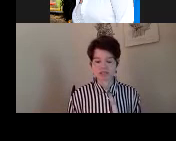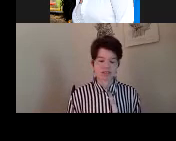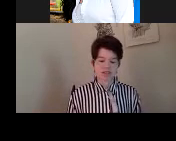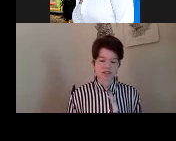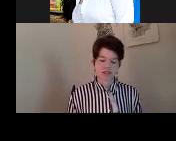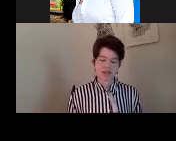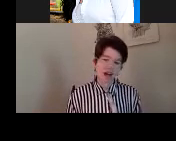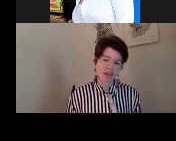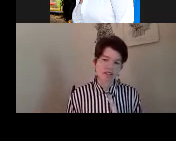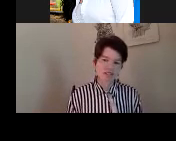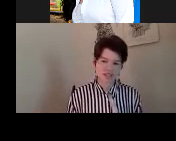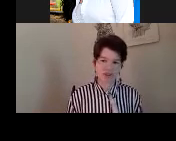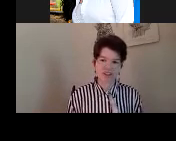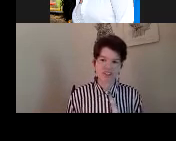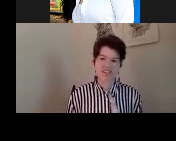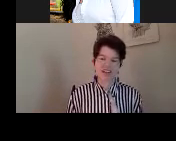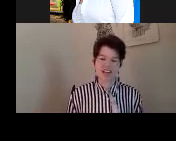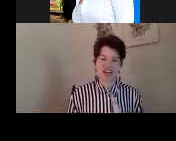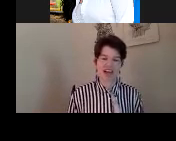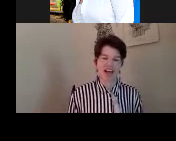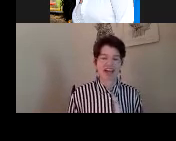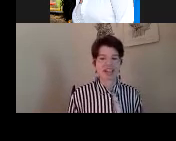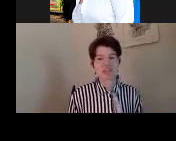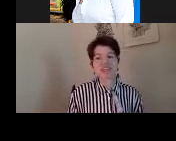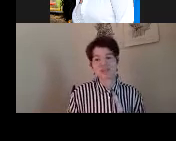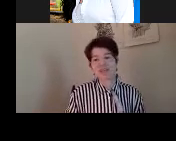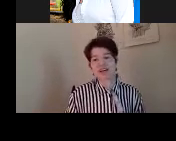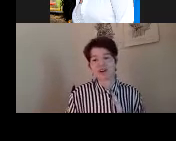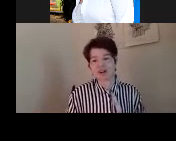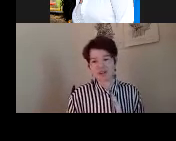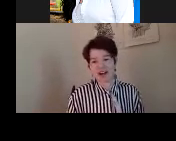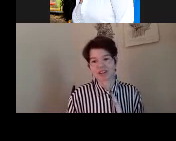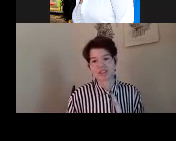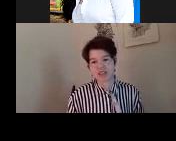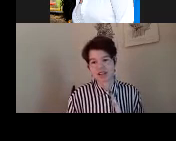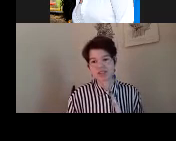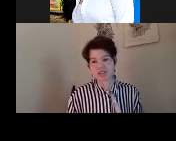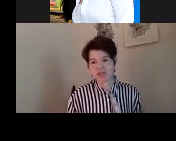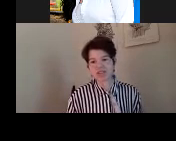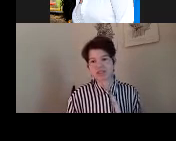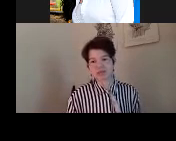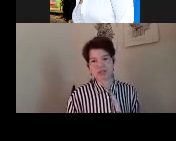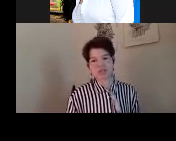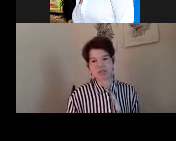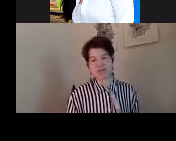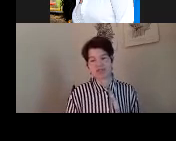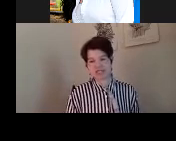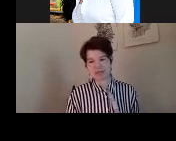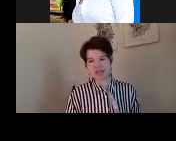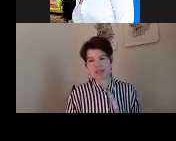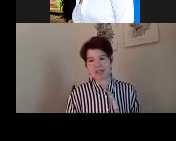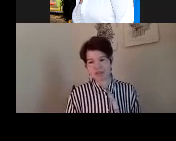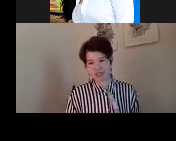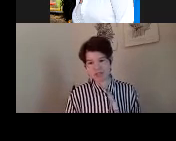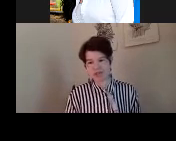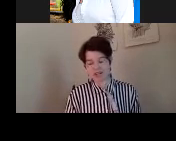worked. Congress noticed. I do think it'd be kind of hard for Congress not to notice a bunch of people with